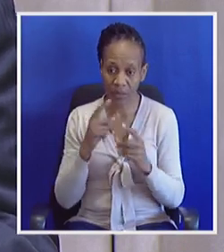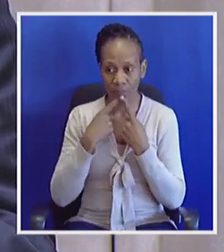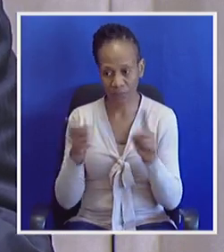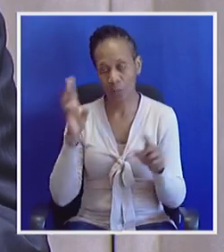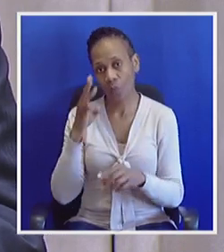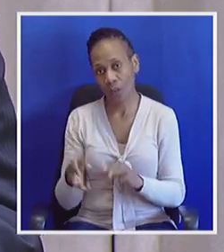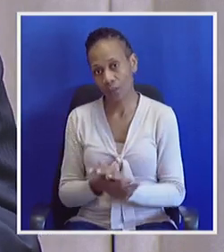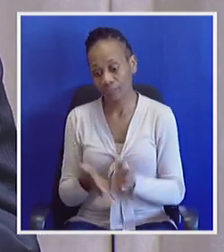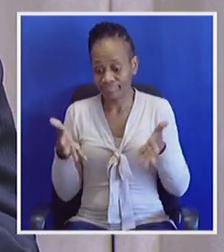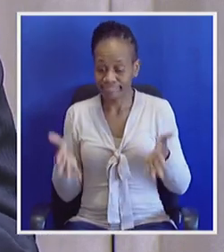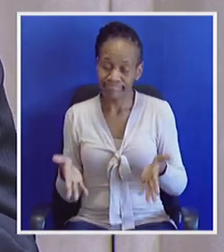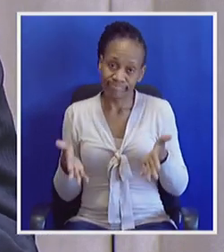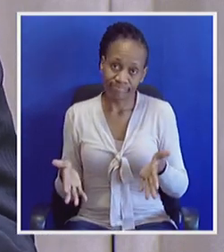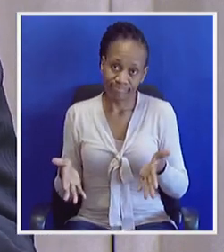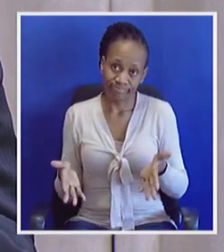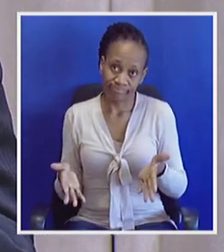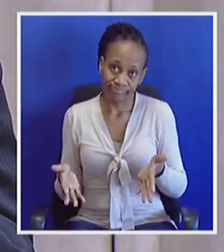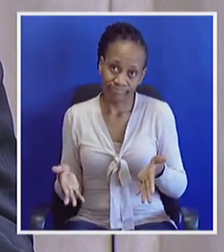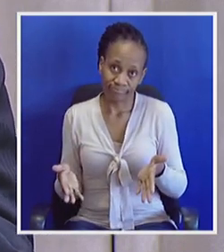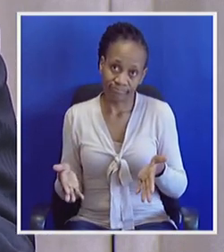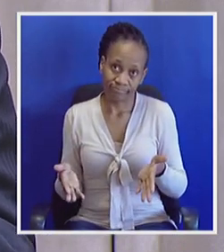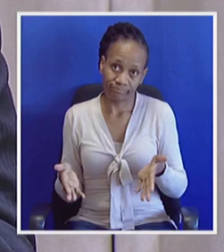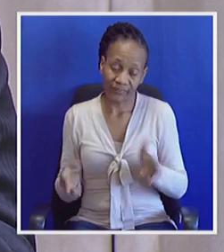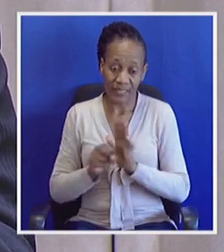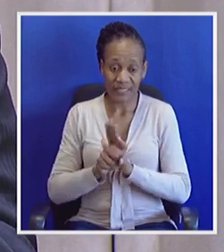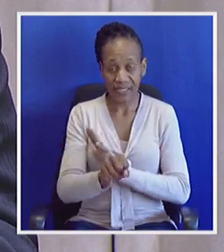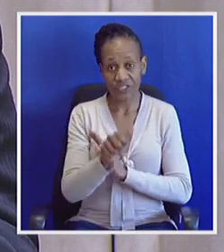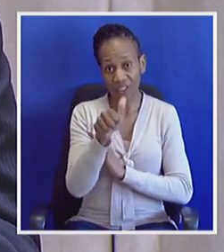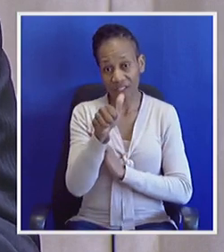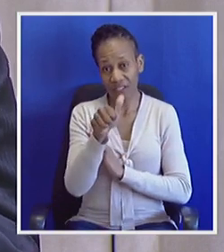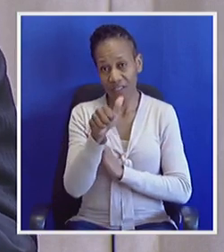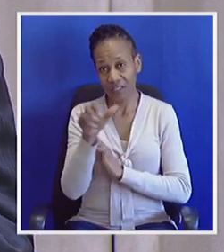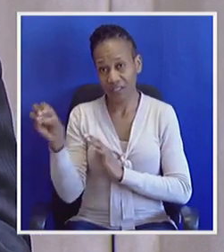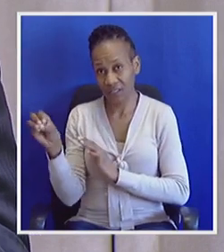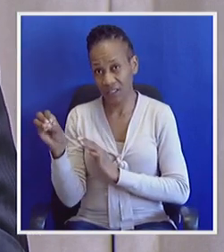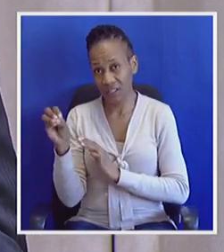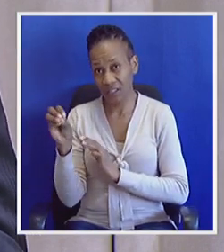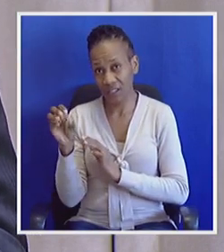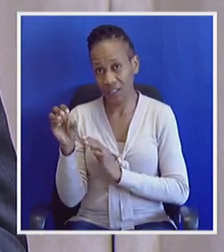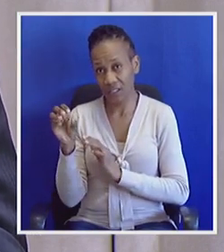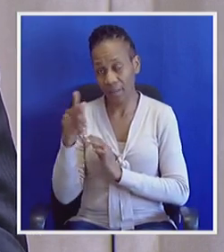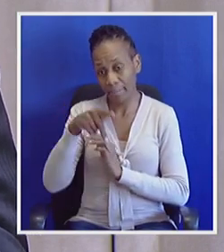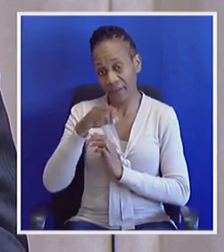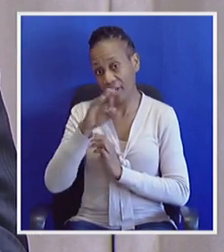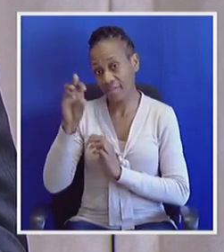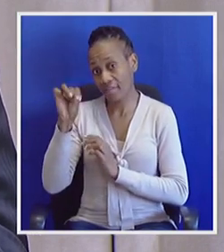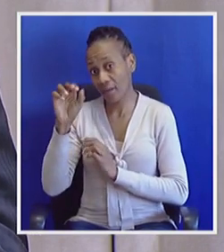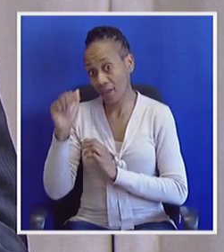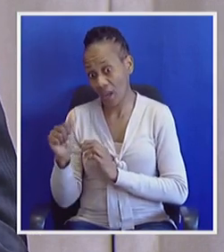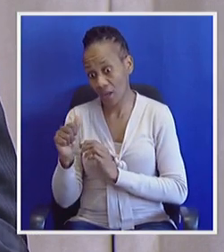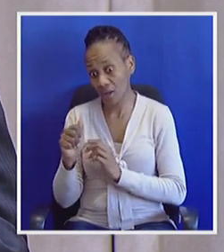therefore, there is no need to invoke Section 16 of the PFMA to support